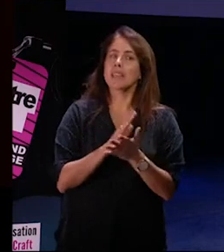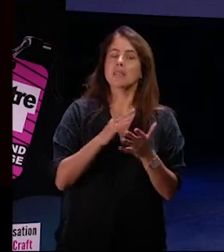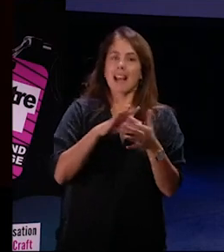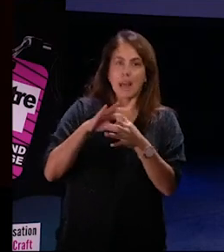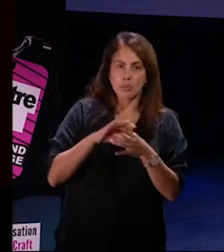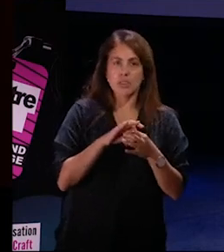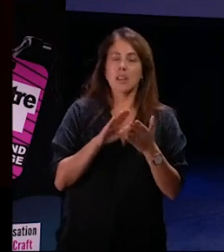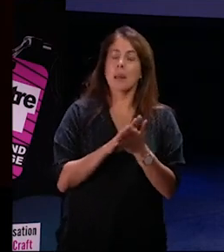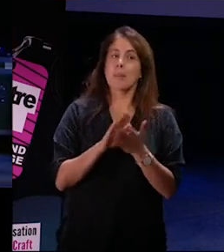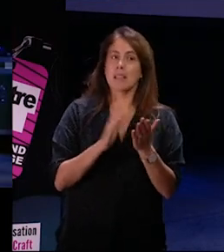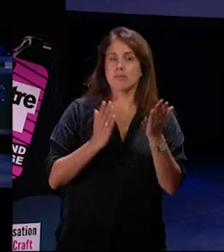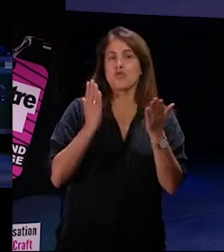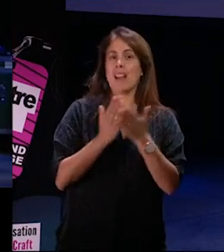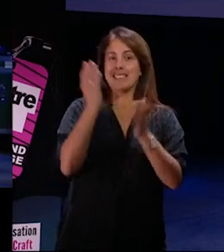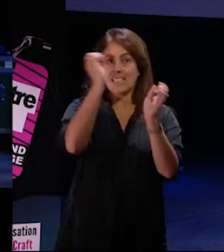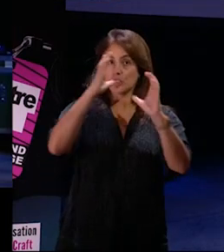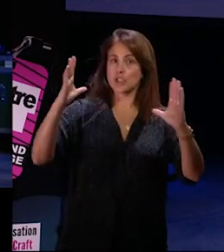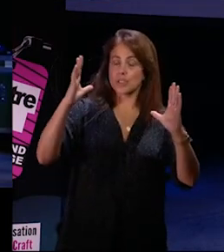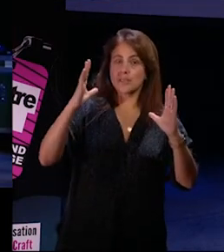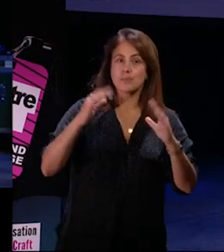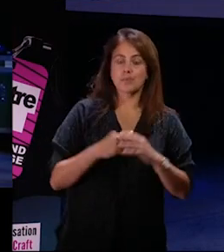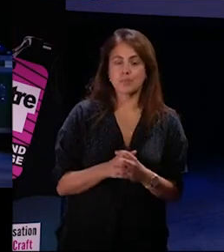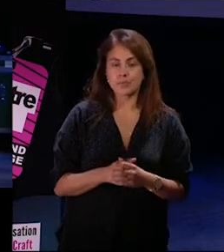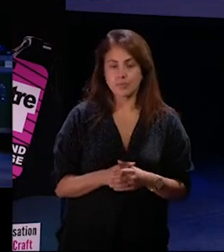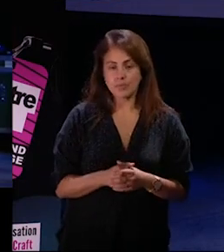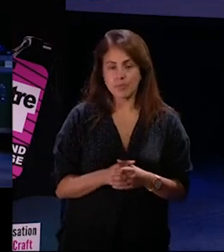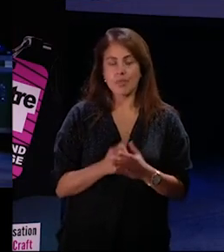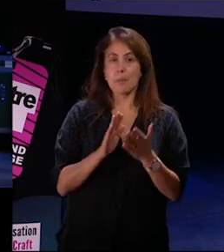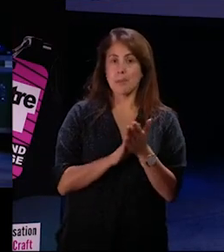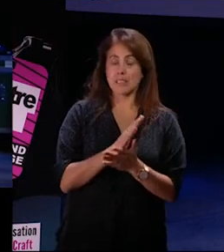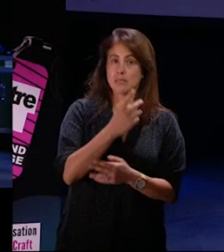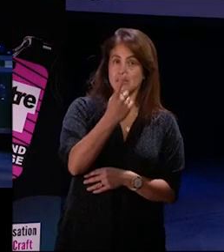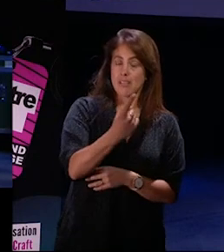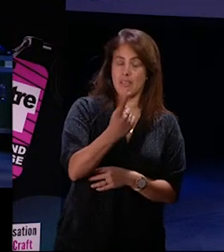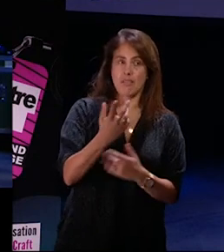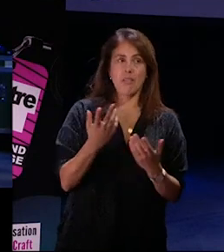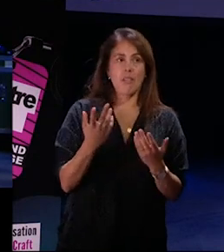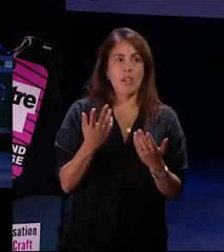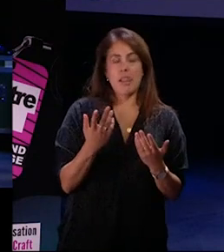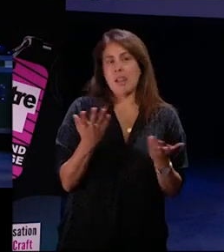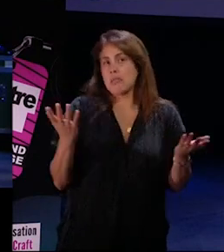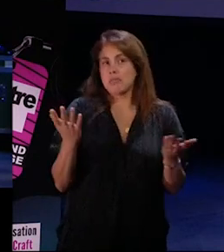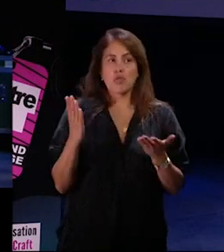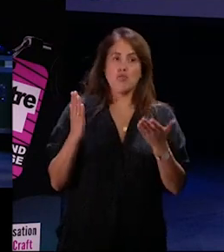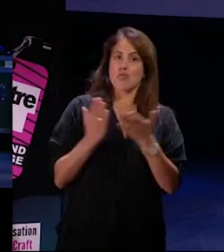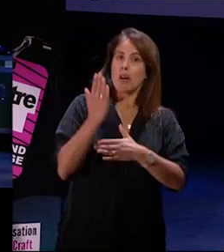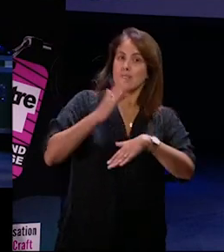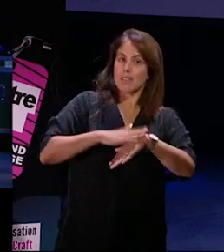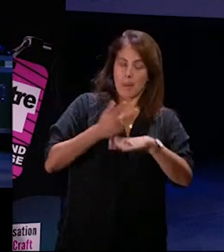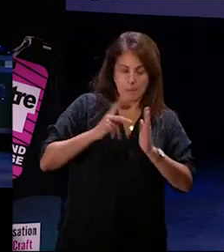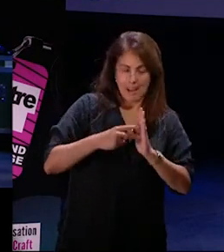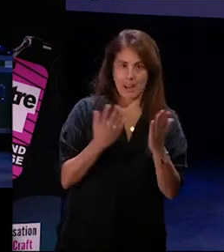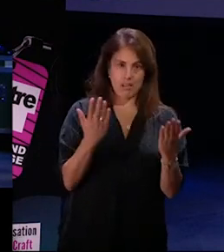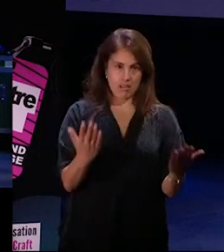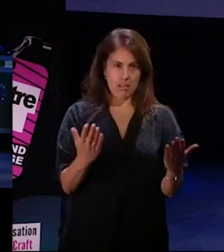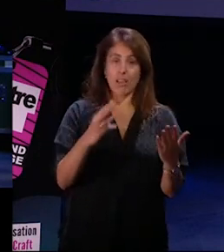move into realization, which basically means if you've got a real-time plan or a